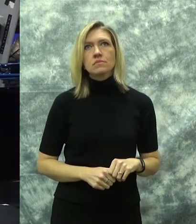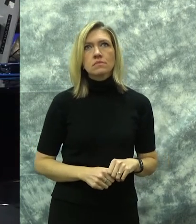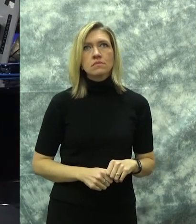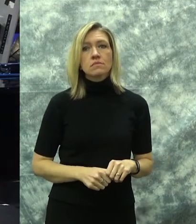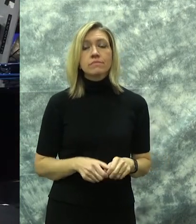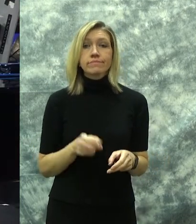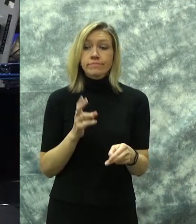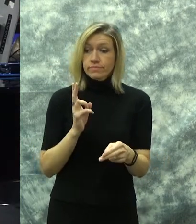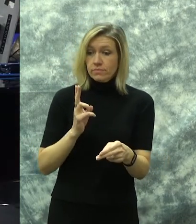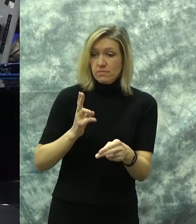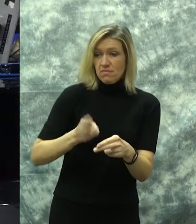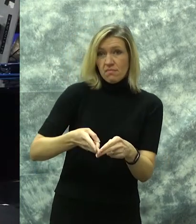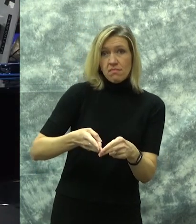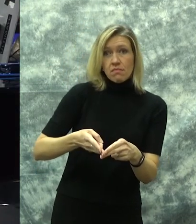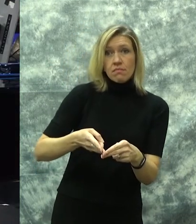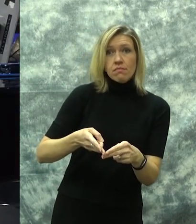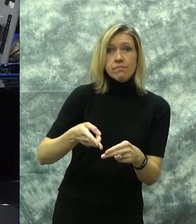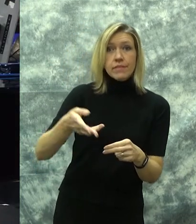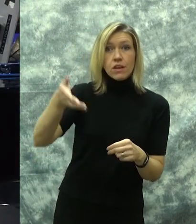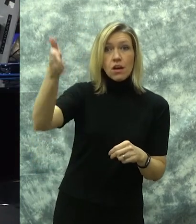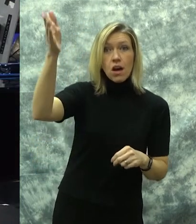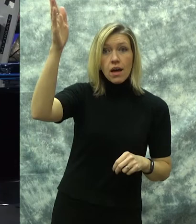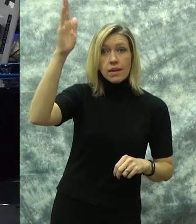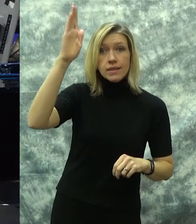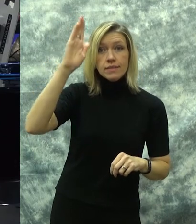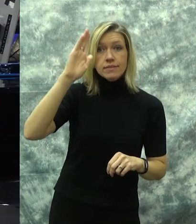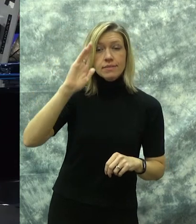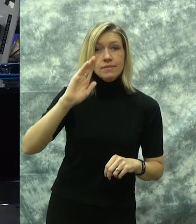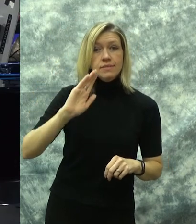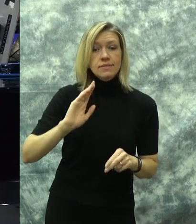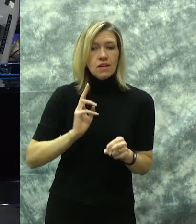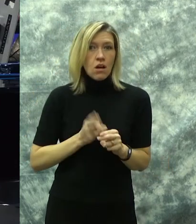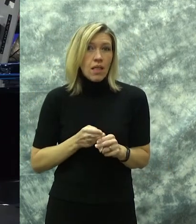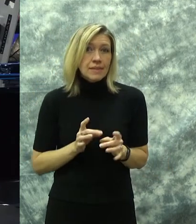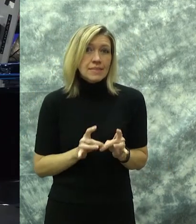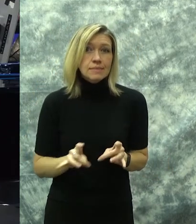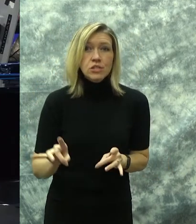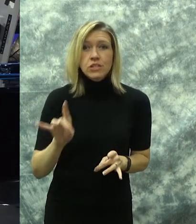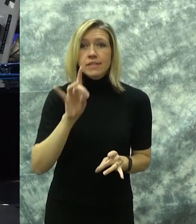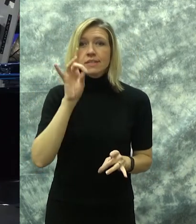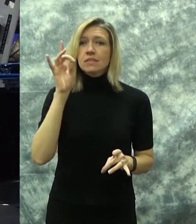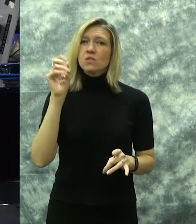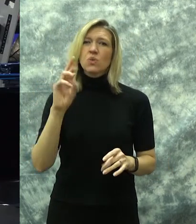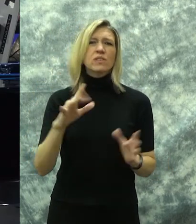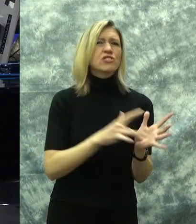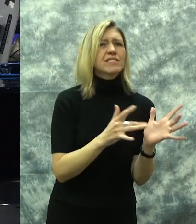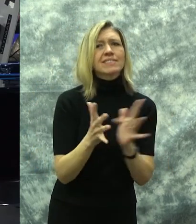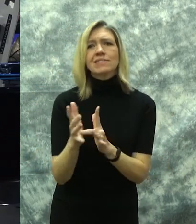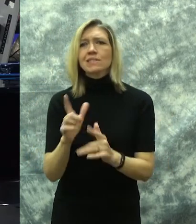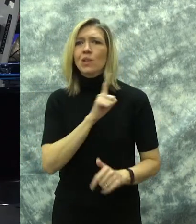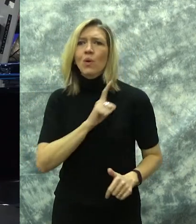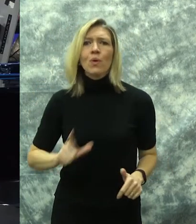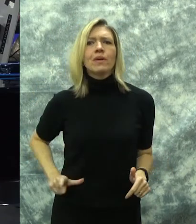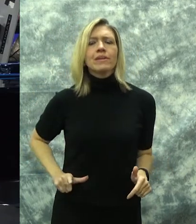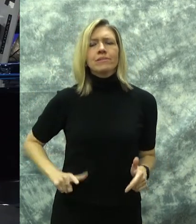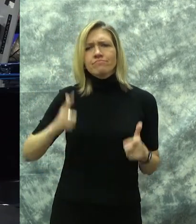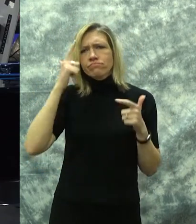Call it God, call it Spirit, or Jesus or Lord.